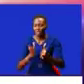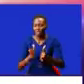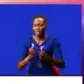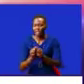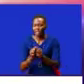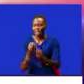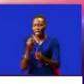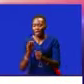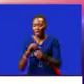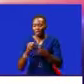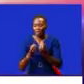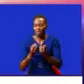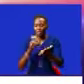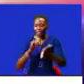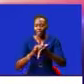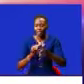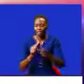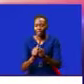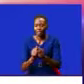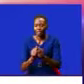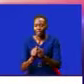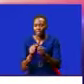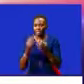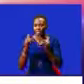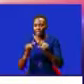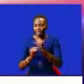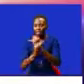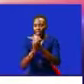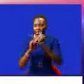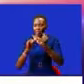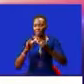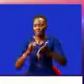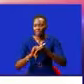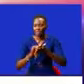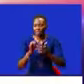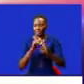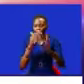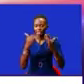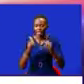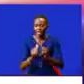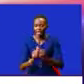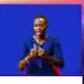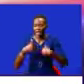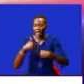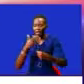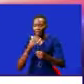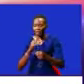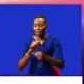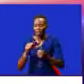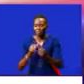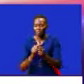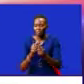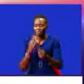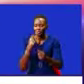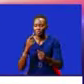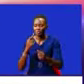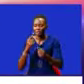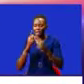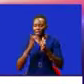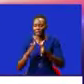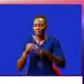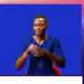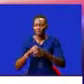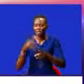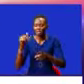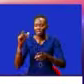effect Kenya migosi Titus Sagala, okumba noero ma nyaka sani eri nitiere kod oganda maromo 100 e gwenge mag